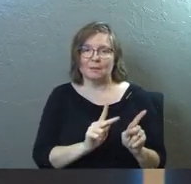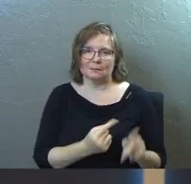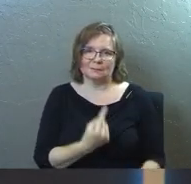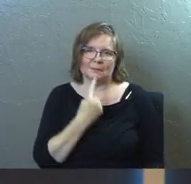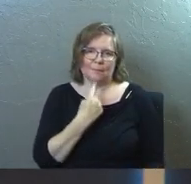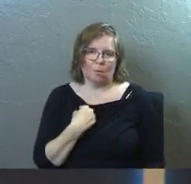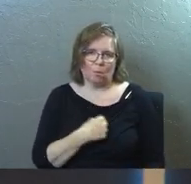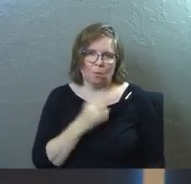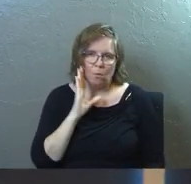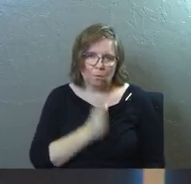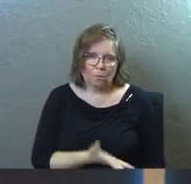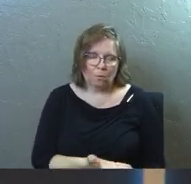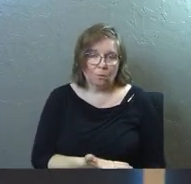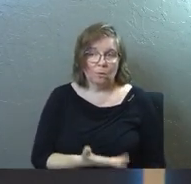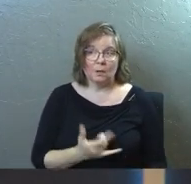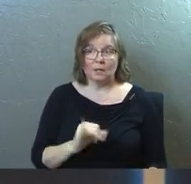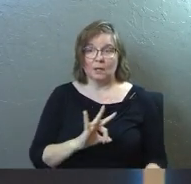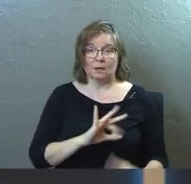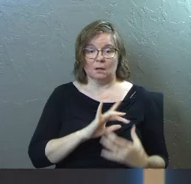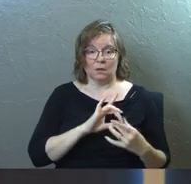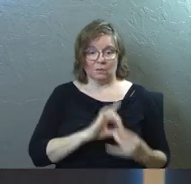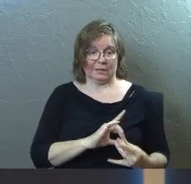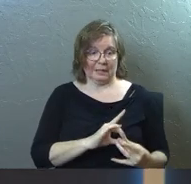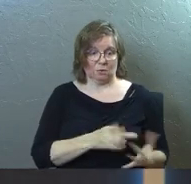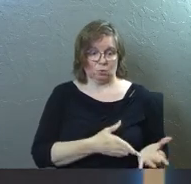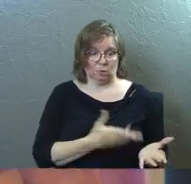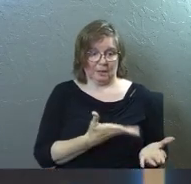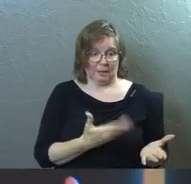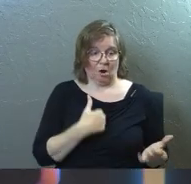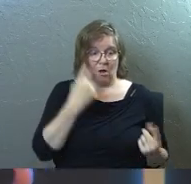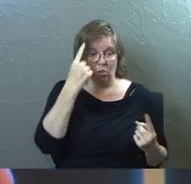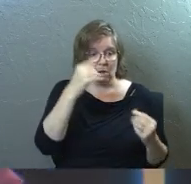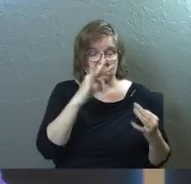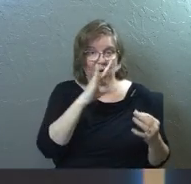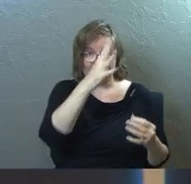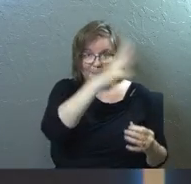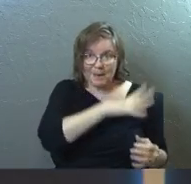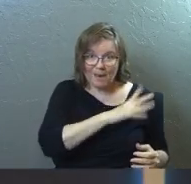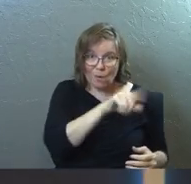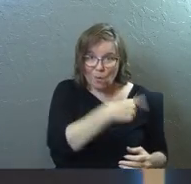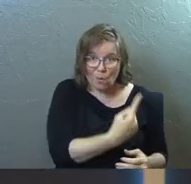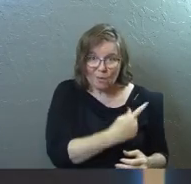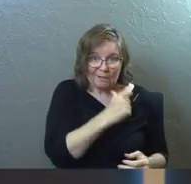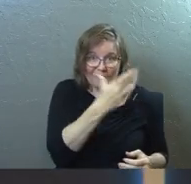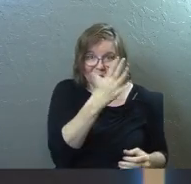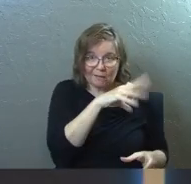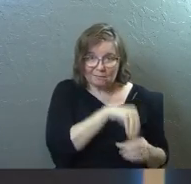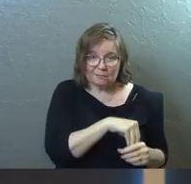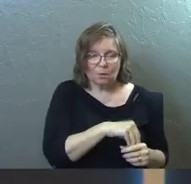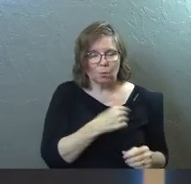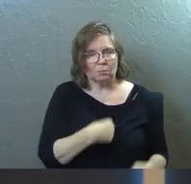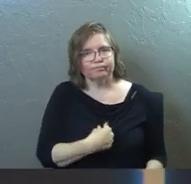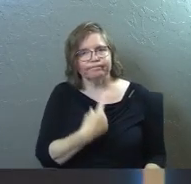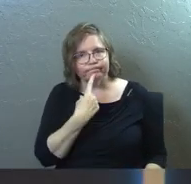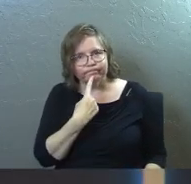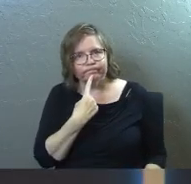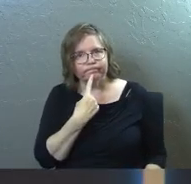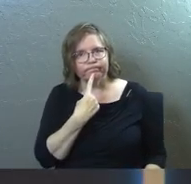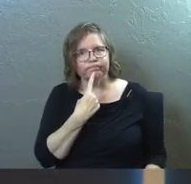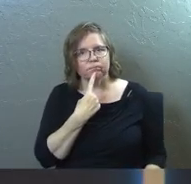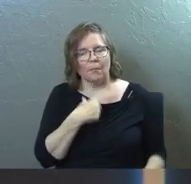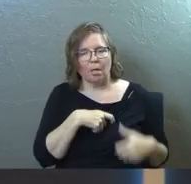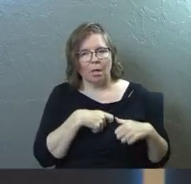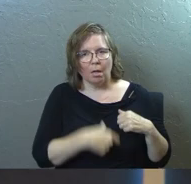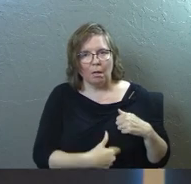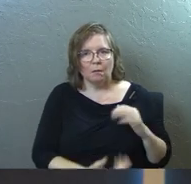clinging to opinions that are based on ideas or thoughts of men, we will be let down. We will experience such heartbreak over and over